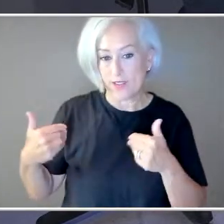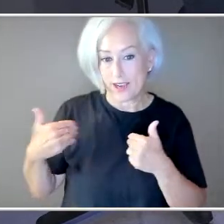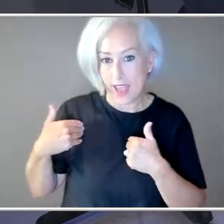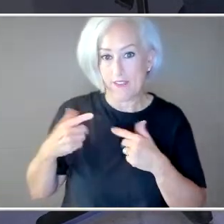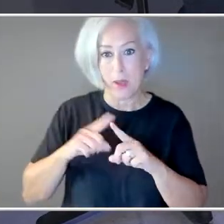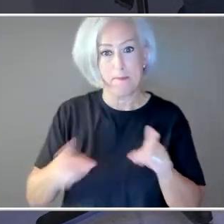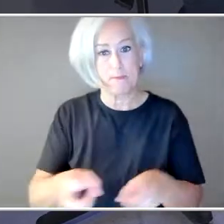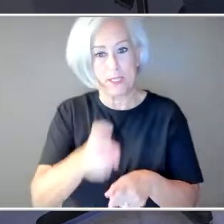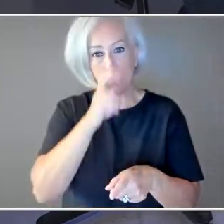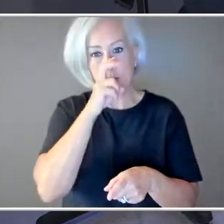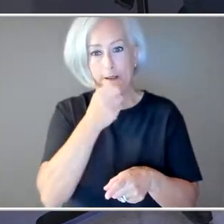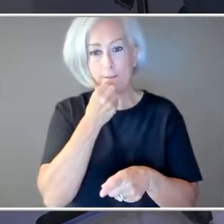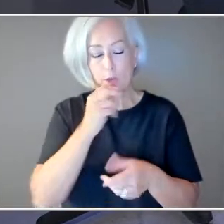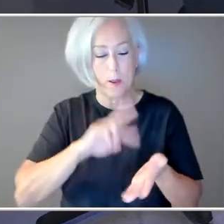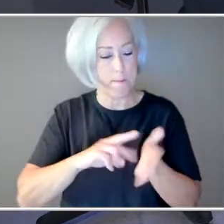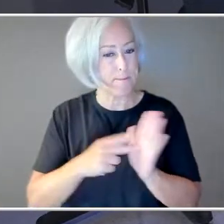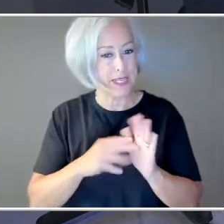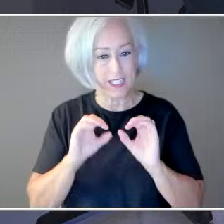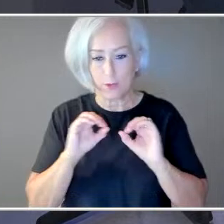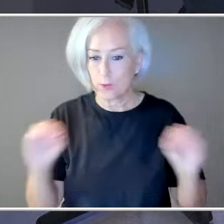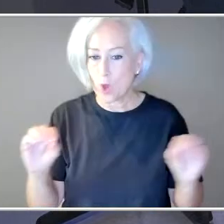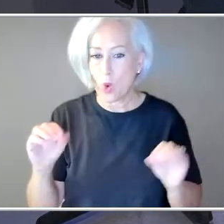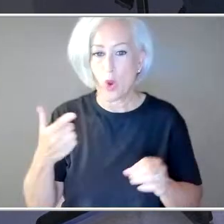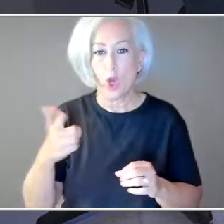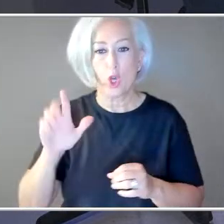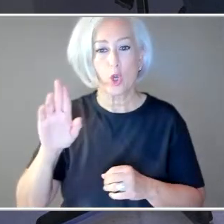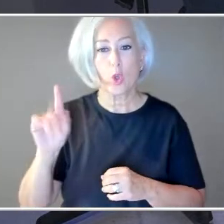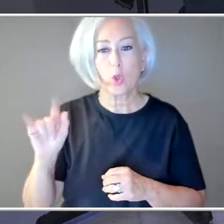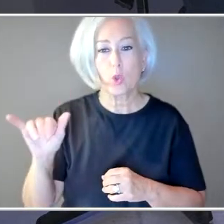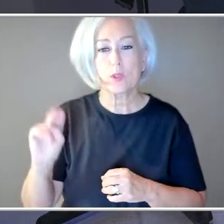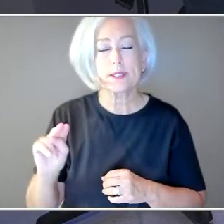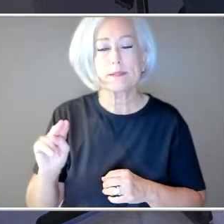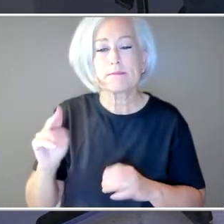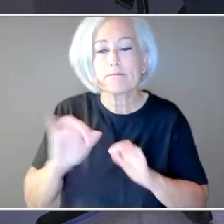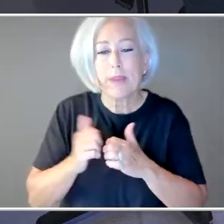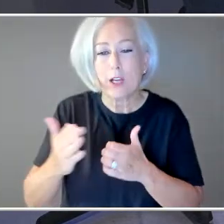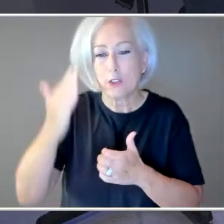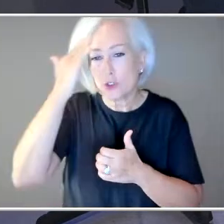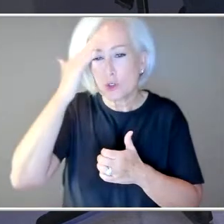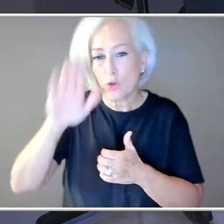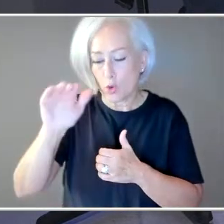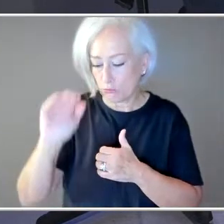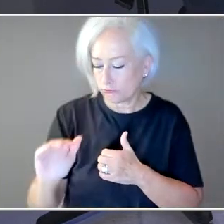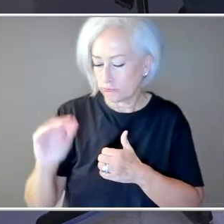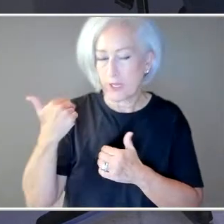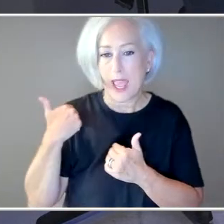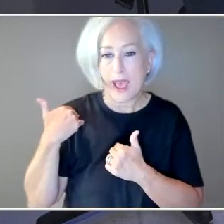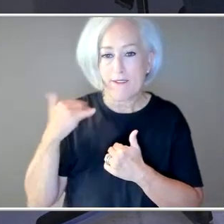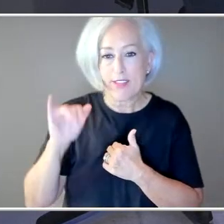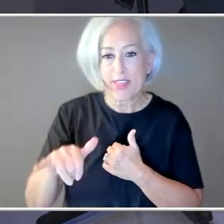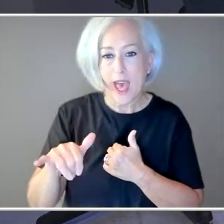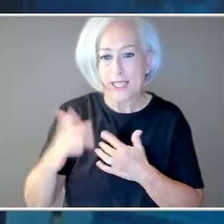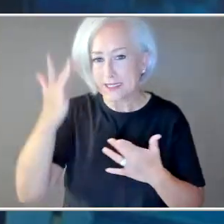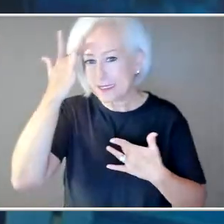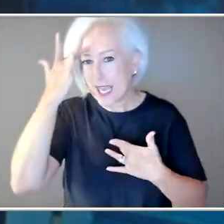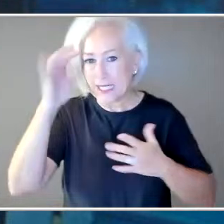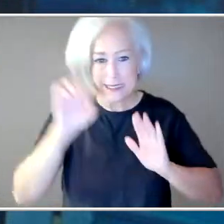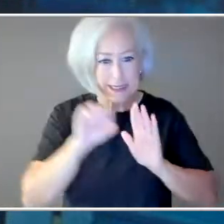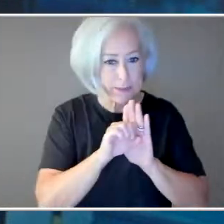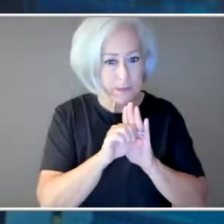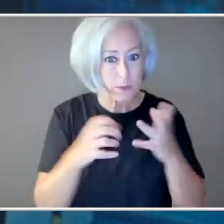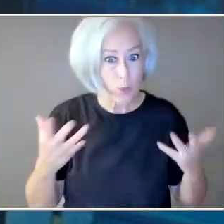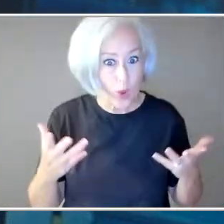no gluten in the diet. So first, how did you learn that your child had celiac? What were any signs, symptoms? You know, like a lot